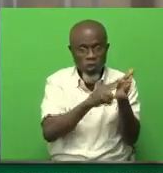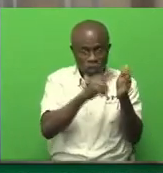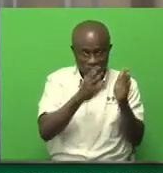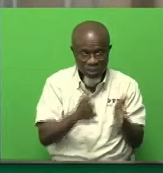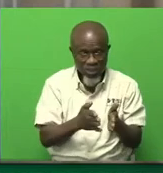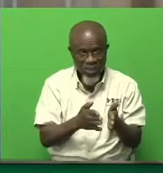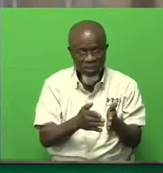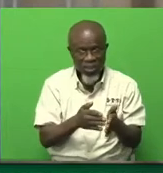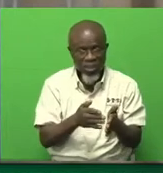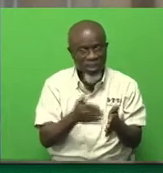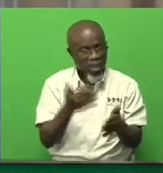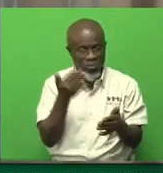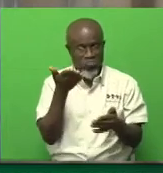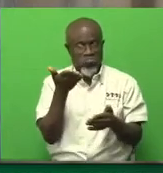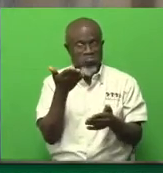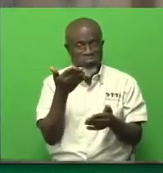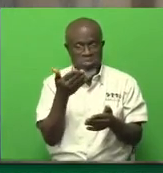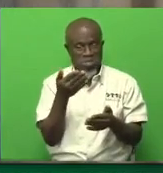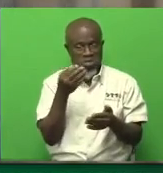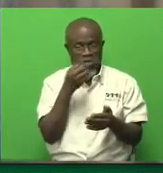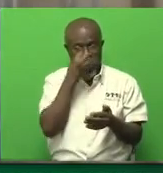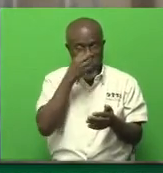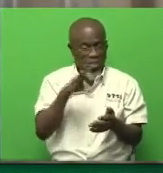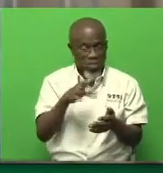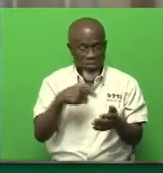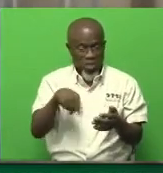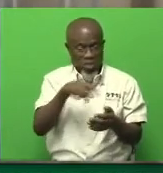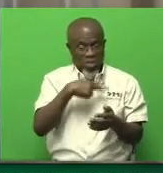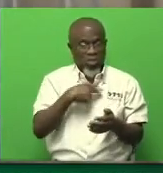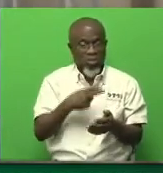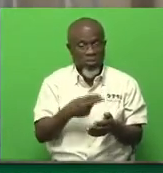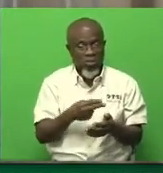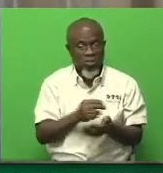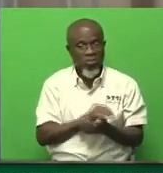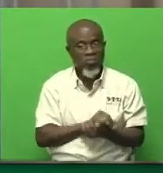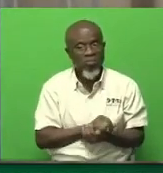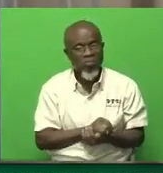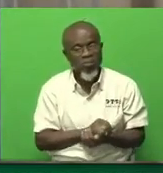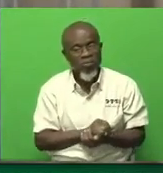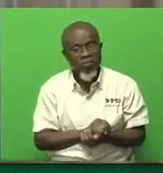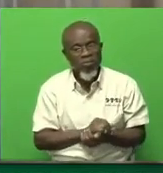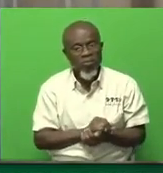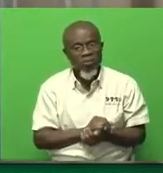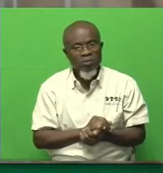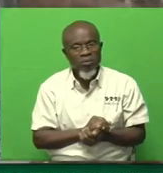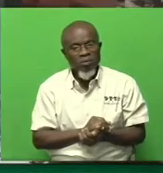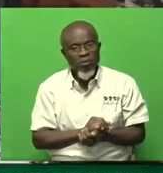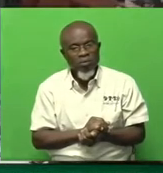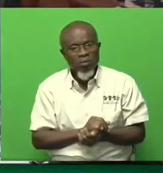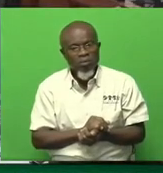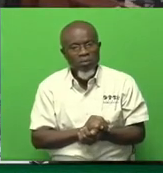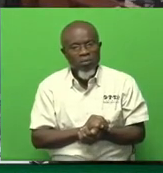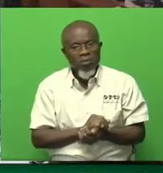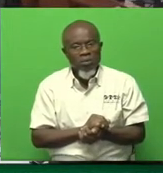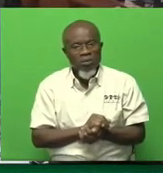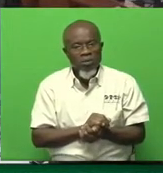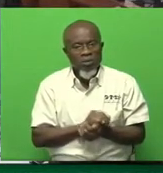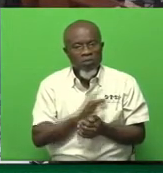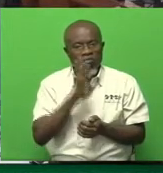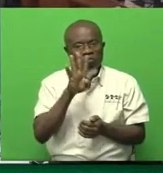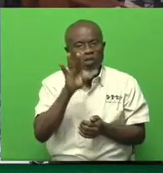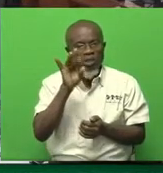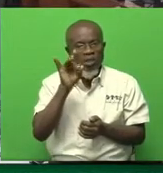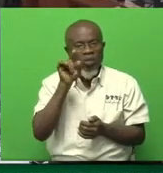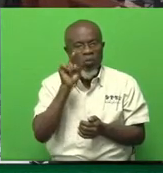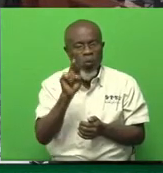because I don't know what is on standing order 48 one was surely includes the truth that's just not